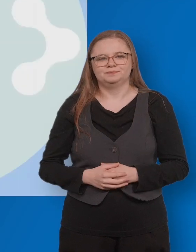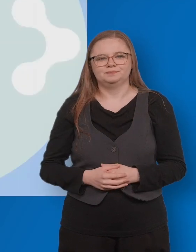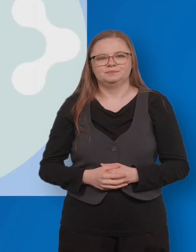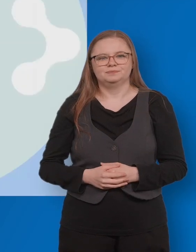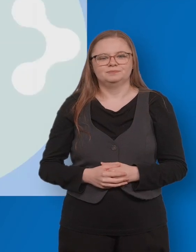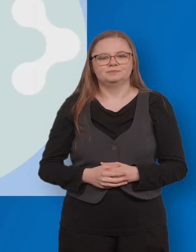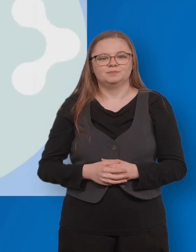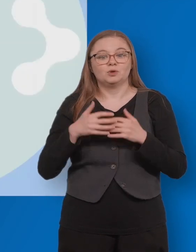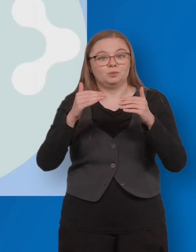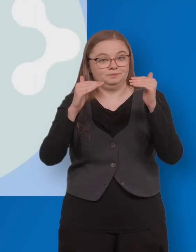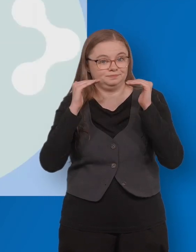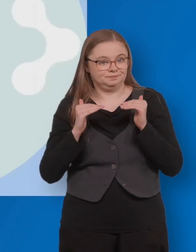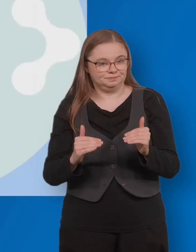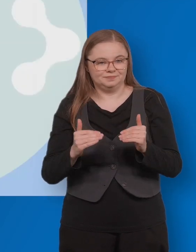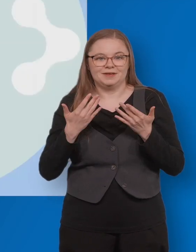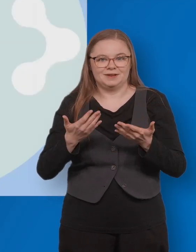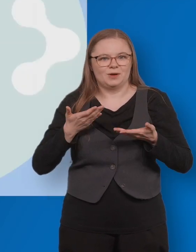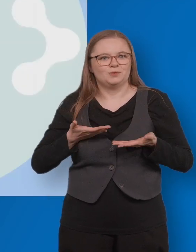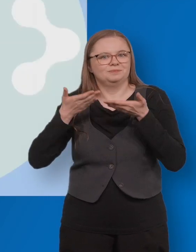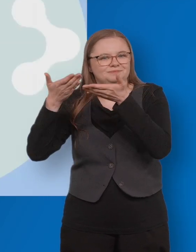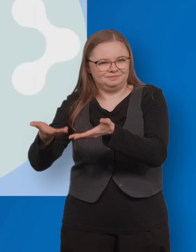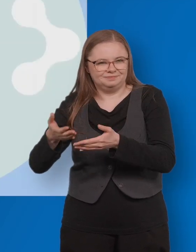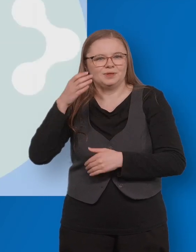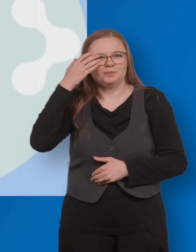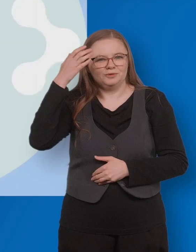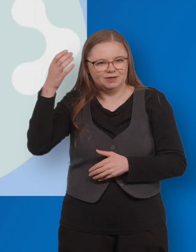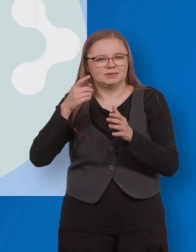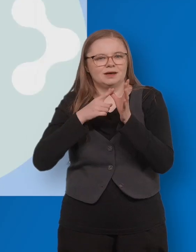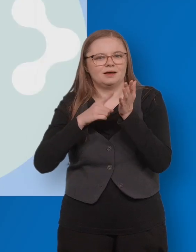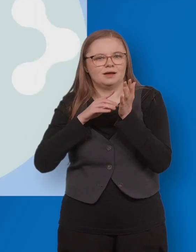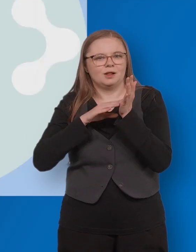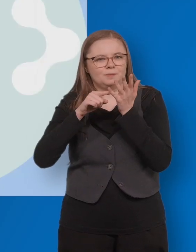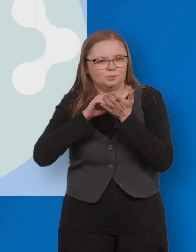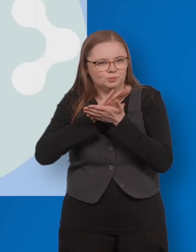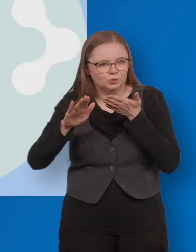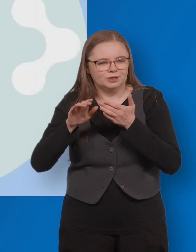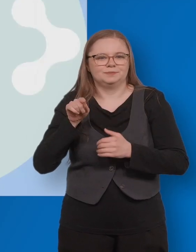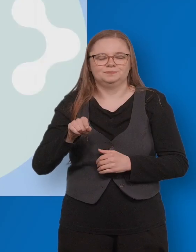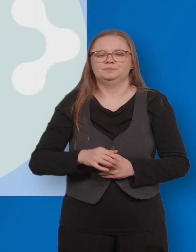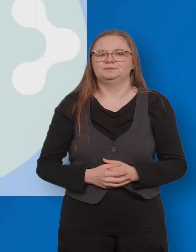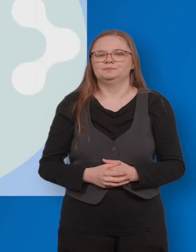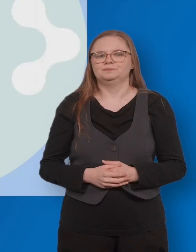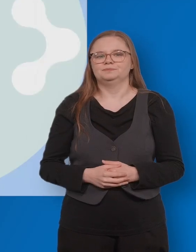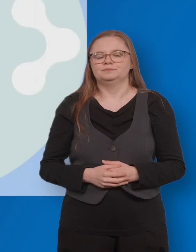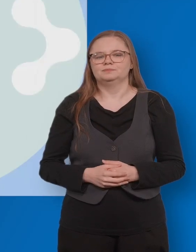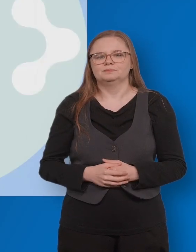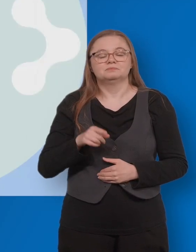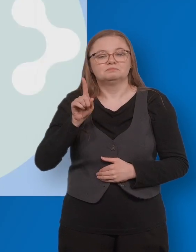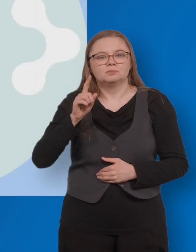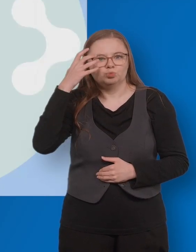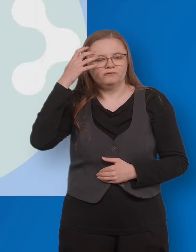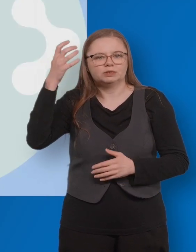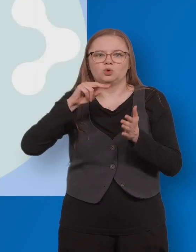So that brings me now to be able to hand over to Professor Almuth McDowall. She's a professor